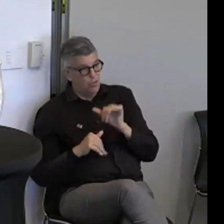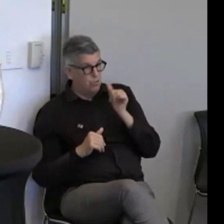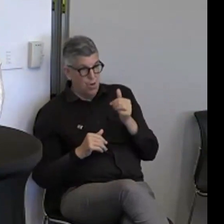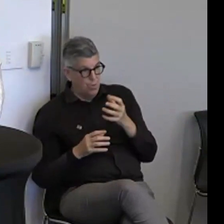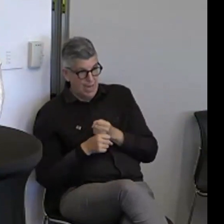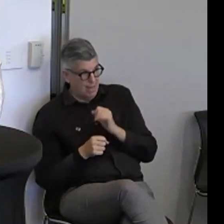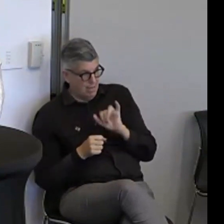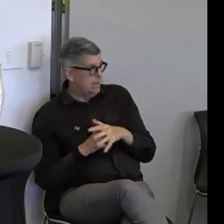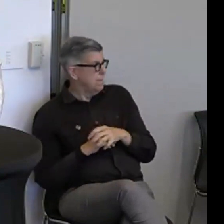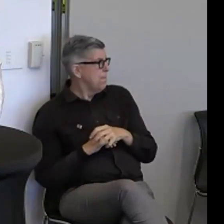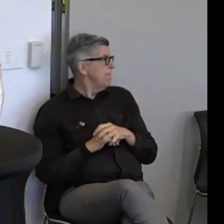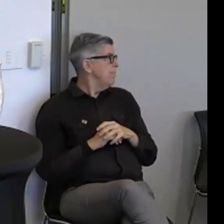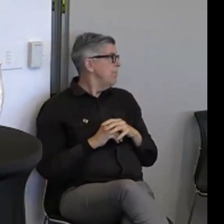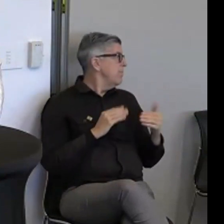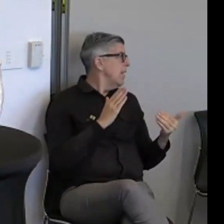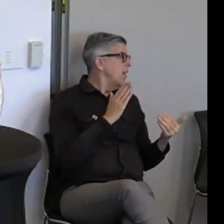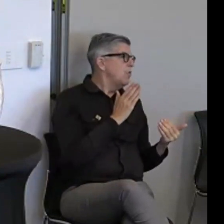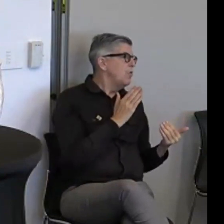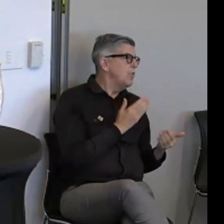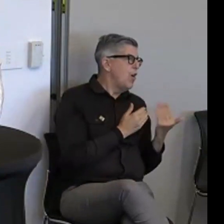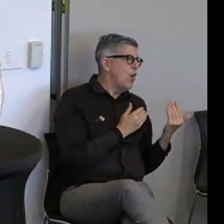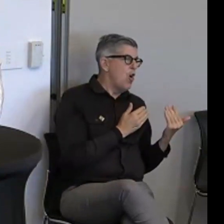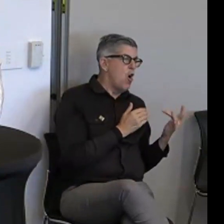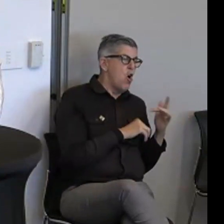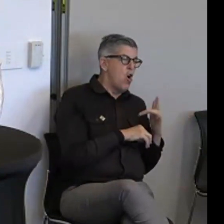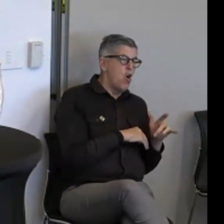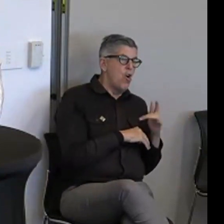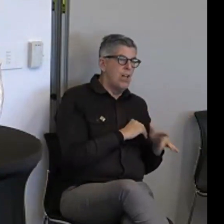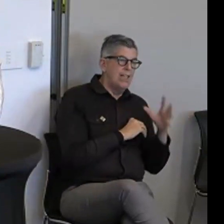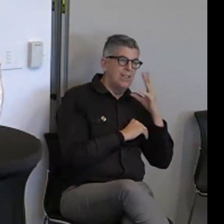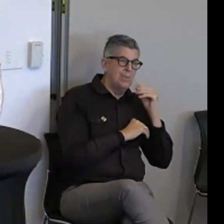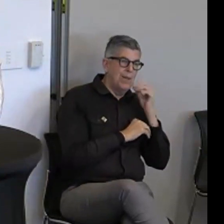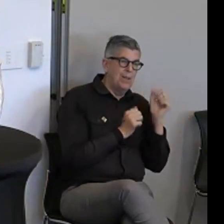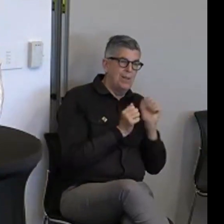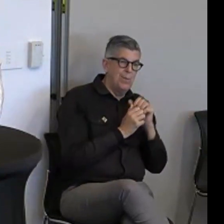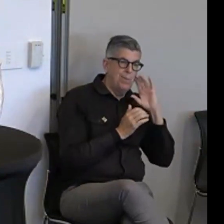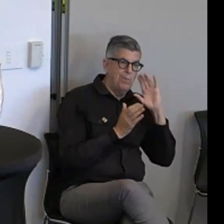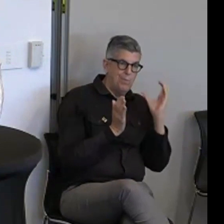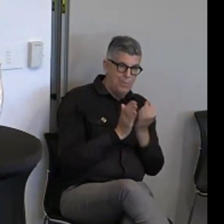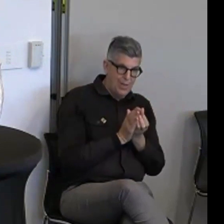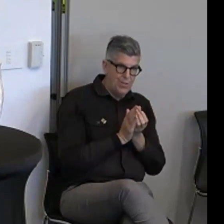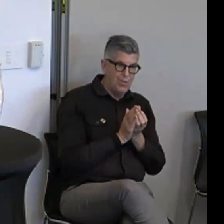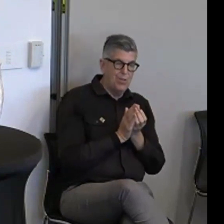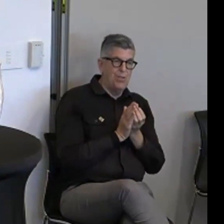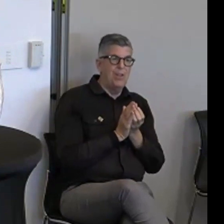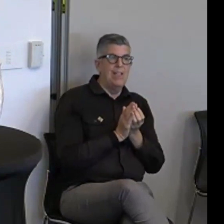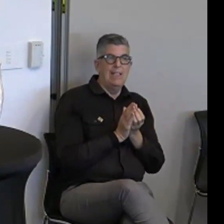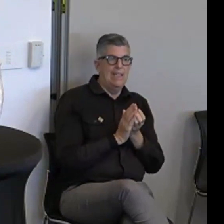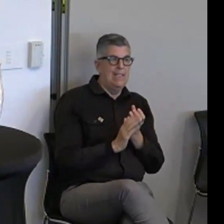experiences with pictures and graphics and just developing the spatial concepts are missing.